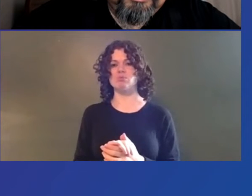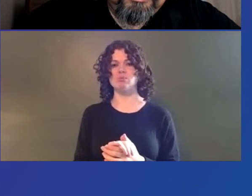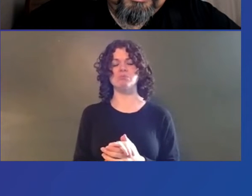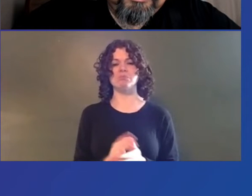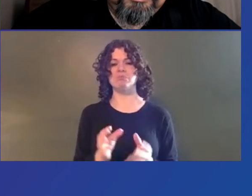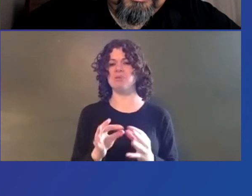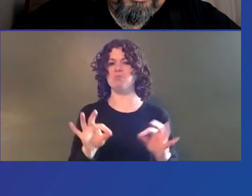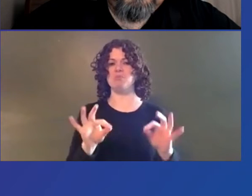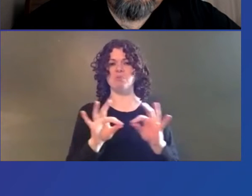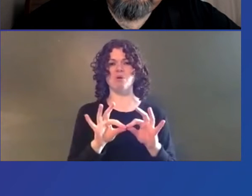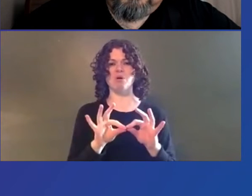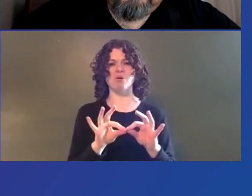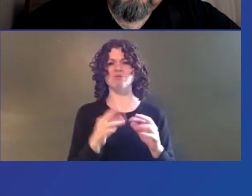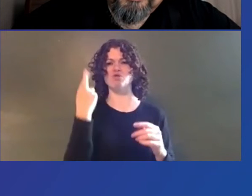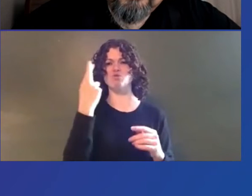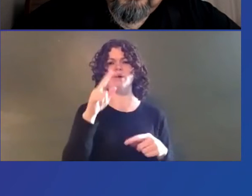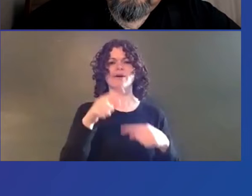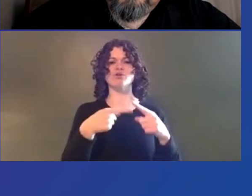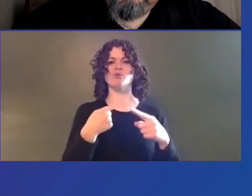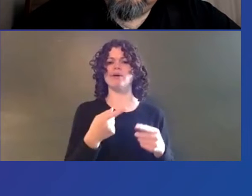here now.